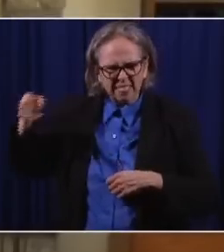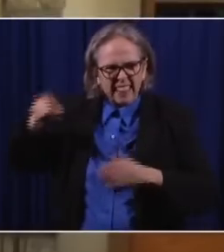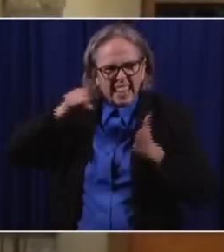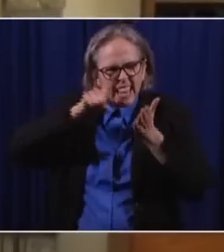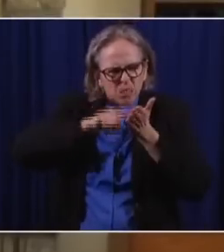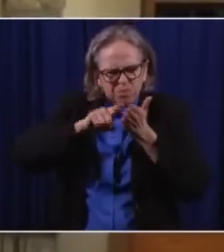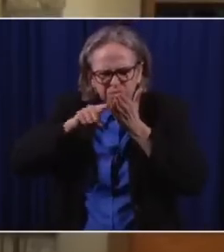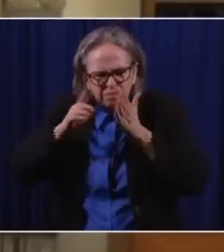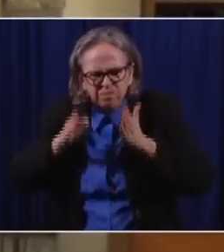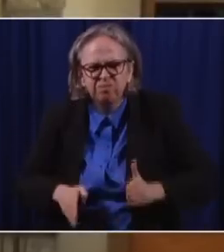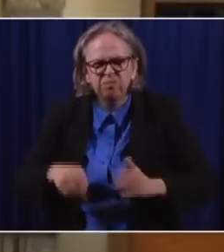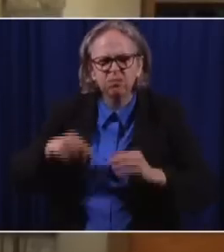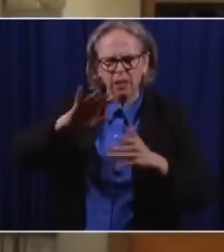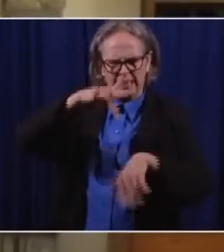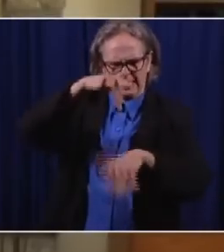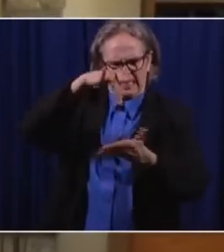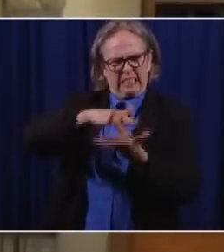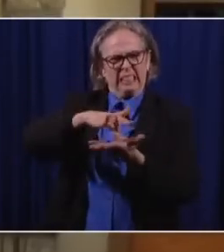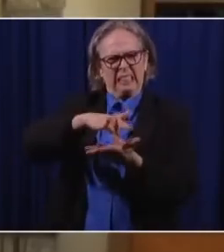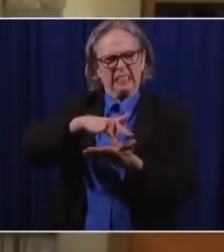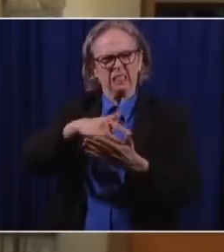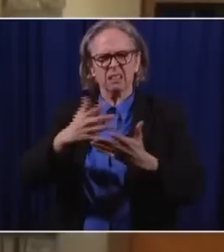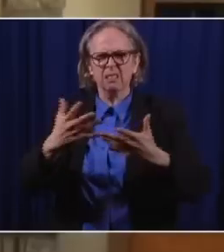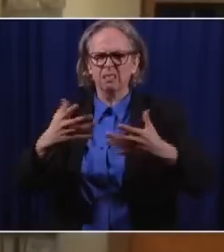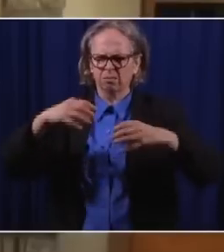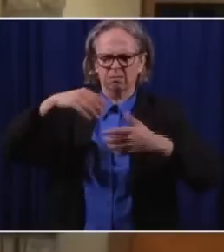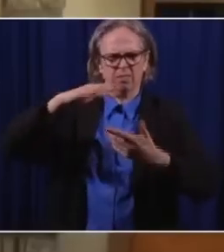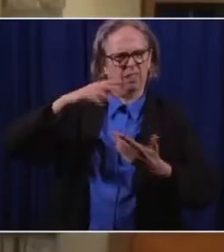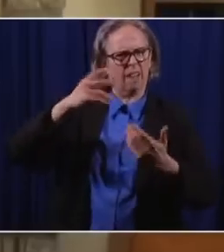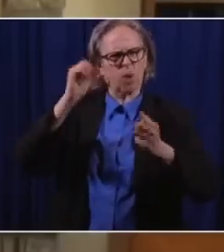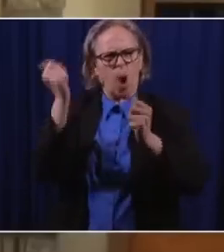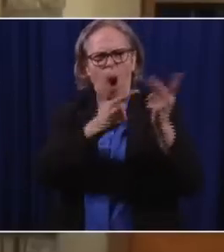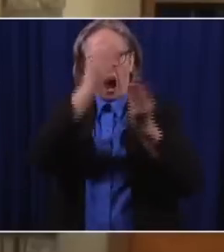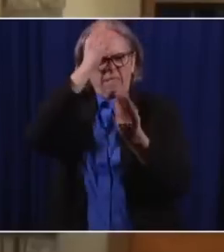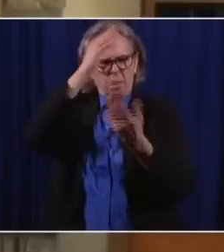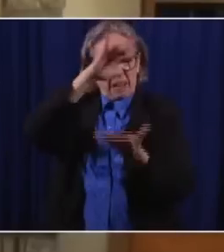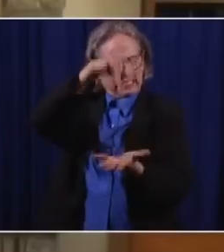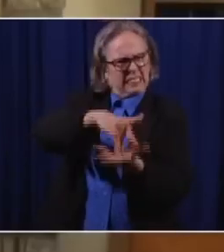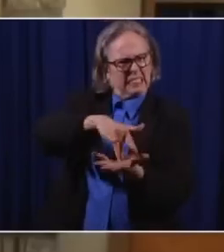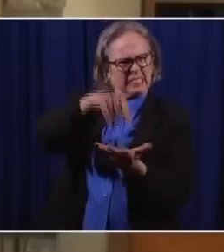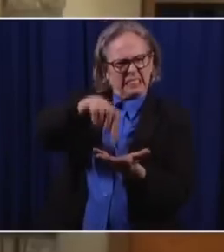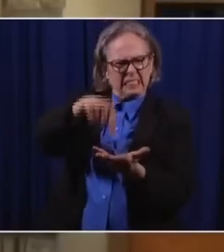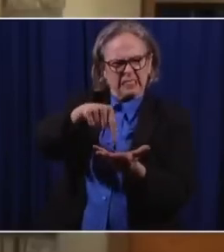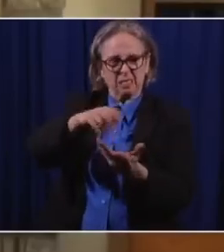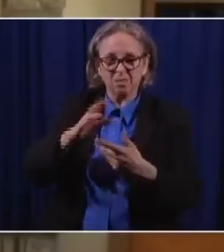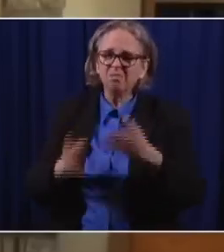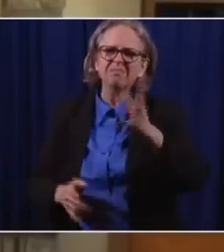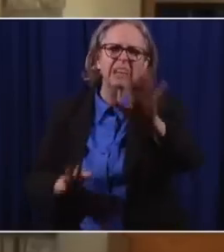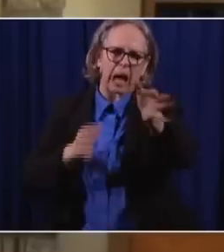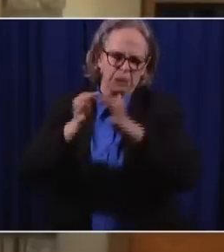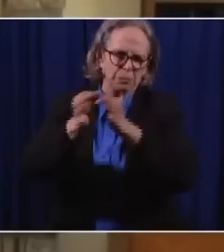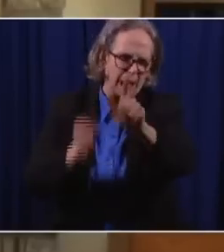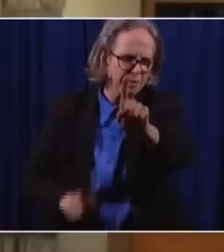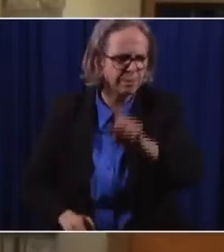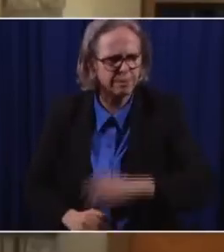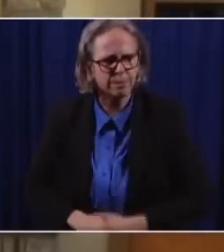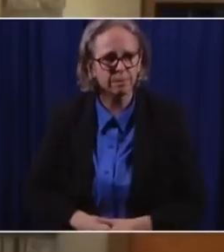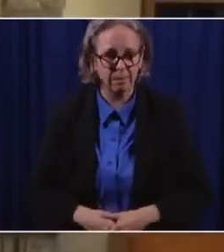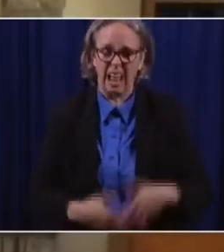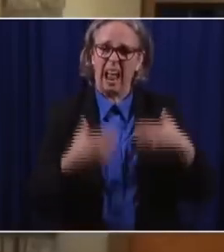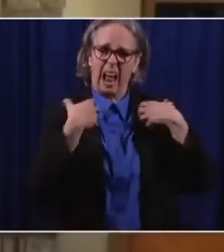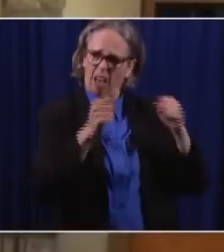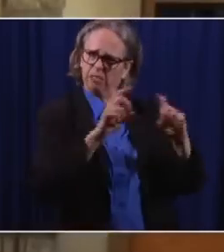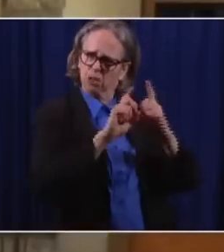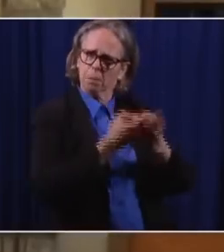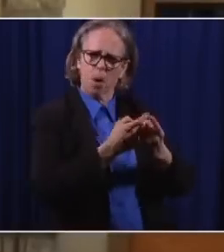jobs, related but separate. One is the normal function of the health department, which is so vitally important to the safety of